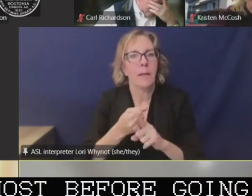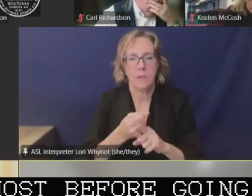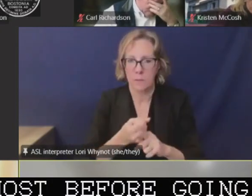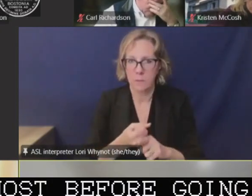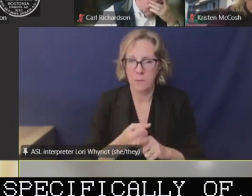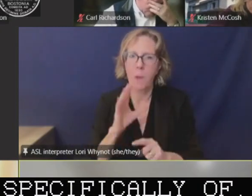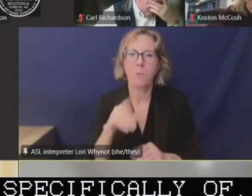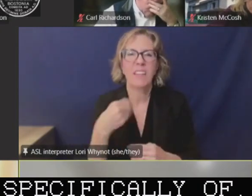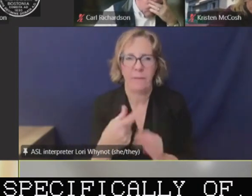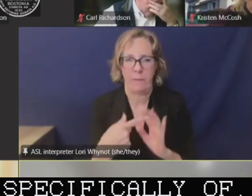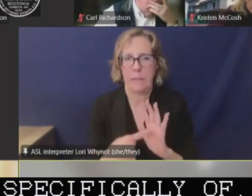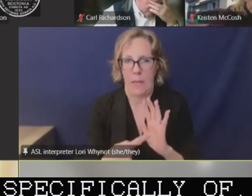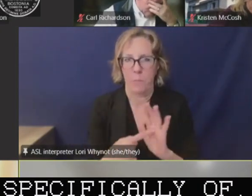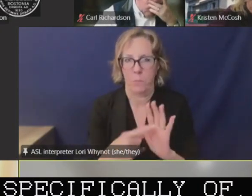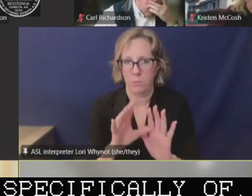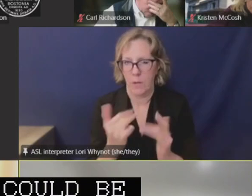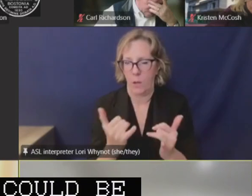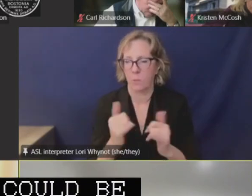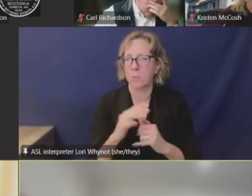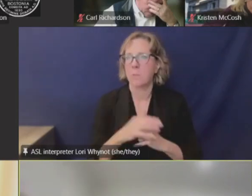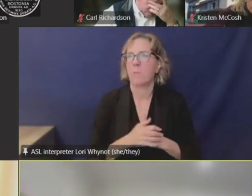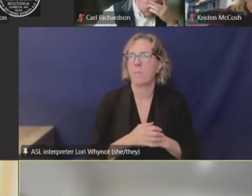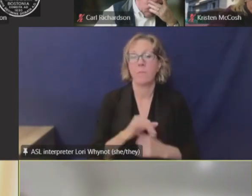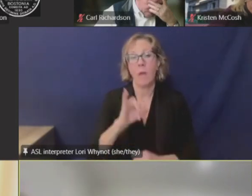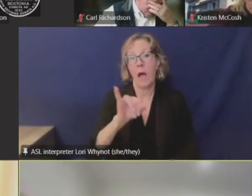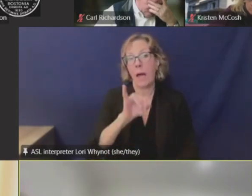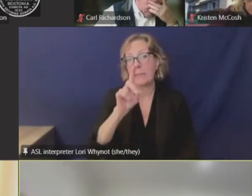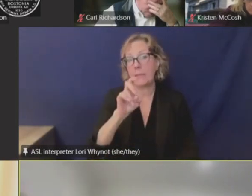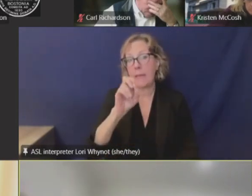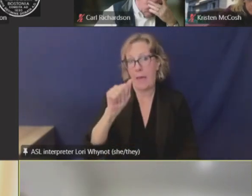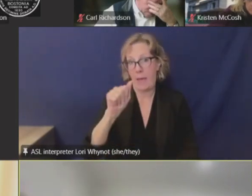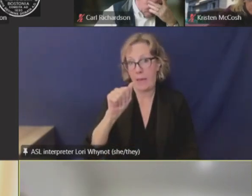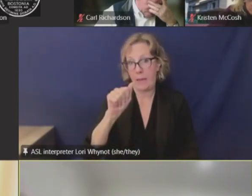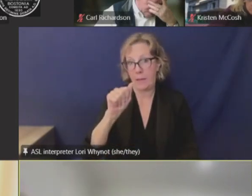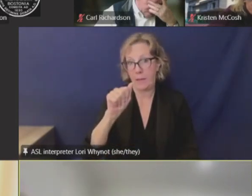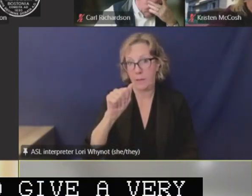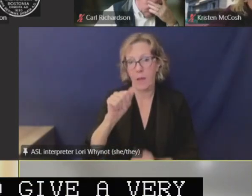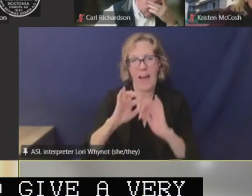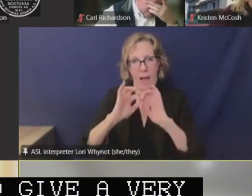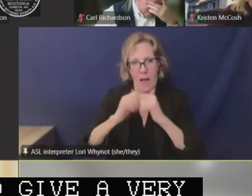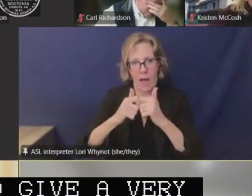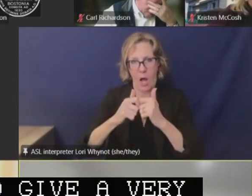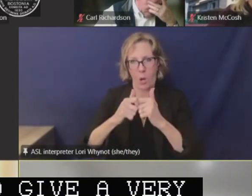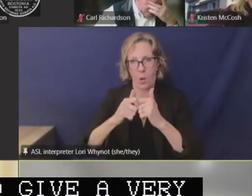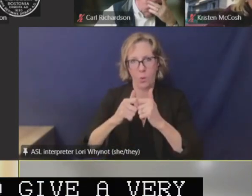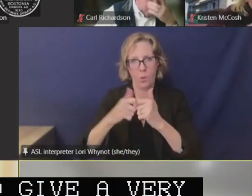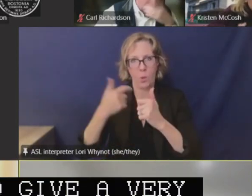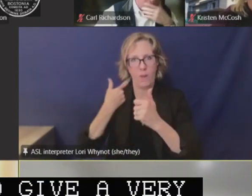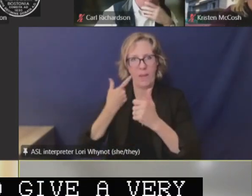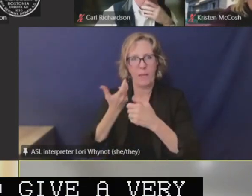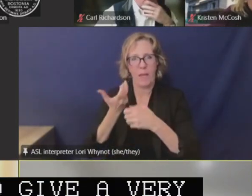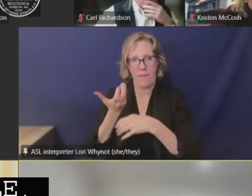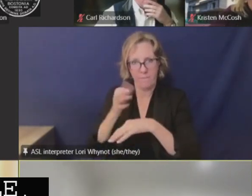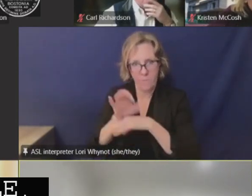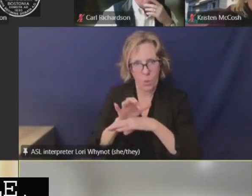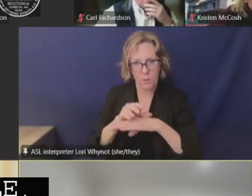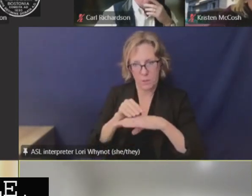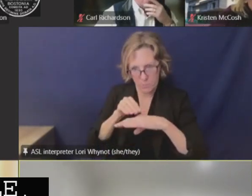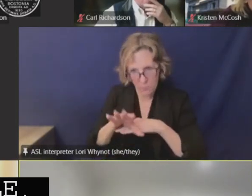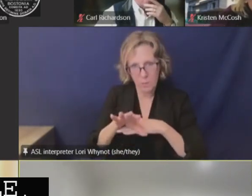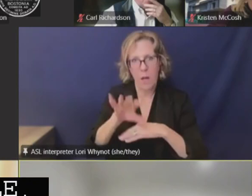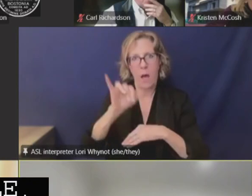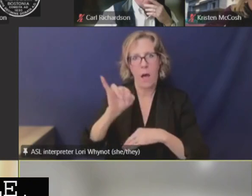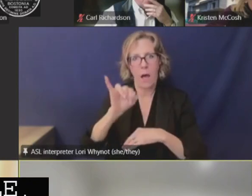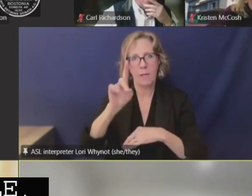specific example. IDEA, the enforcement of IDEA is specifically stated, from